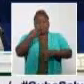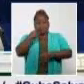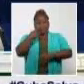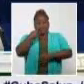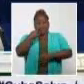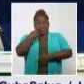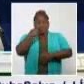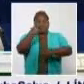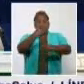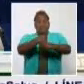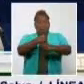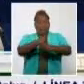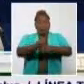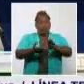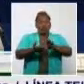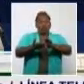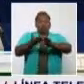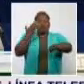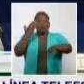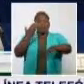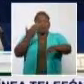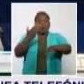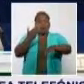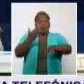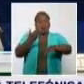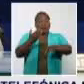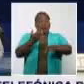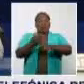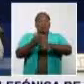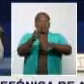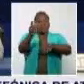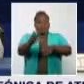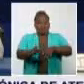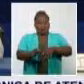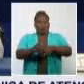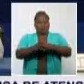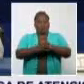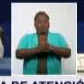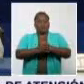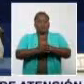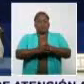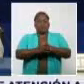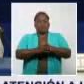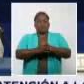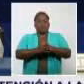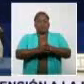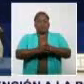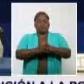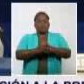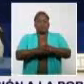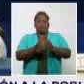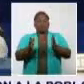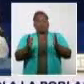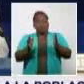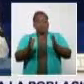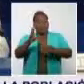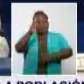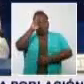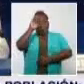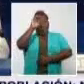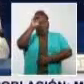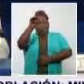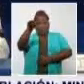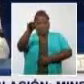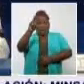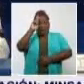which all Cubans are happy about because it shows that a significant number of people